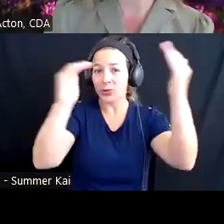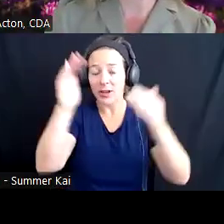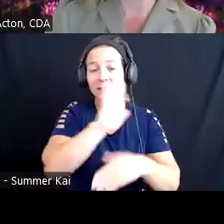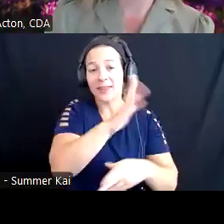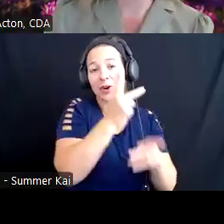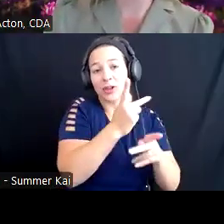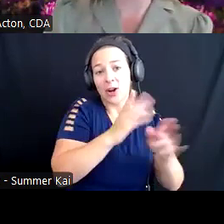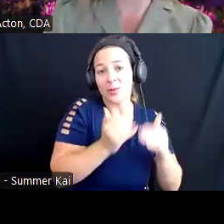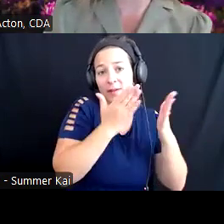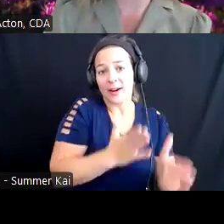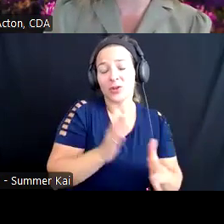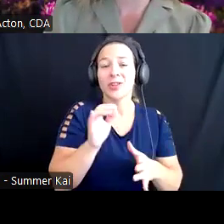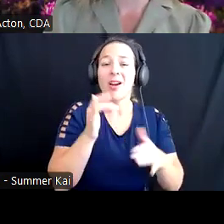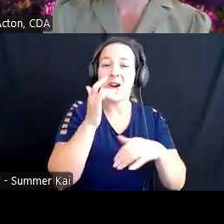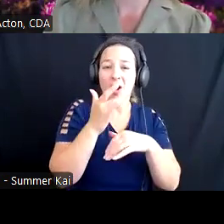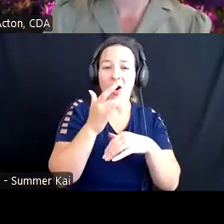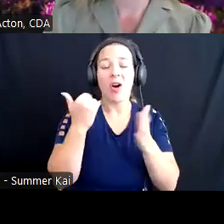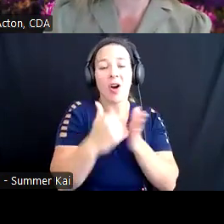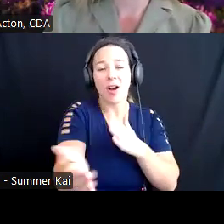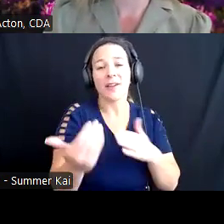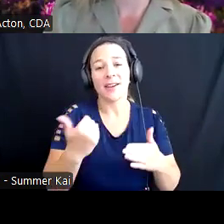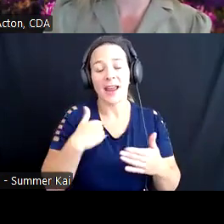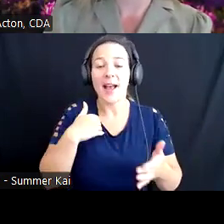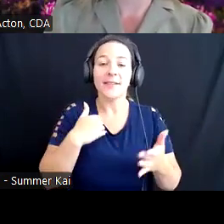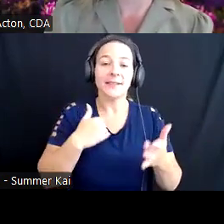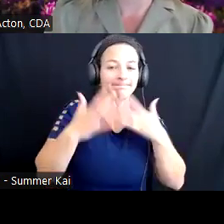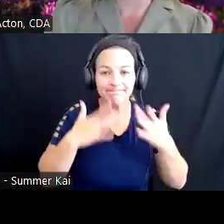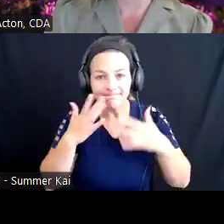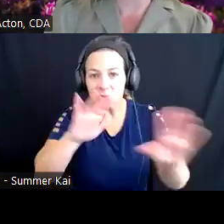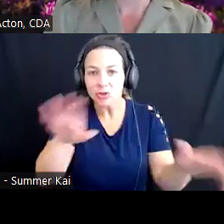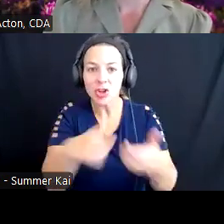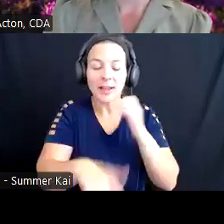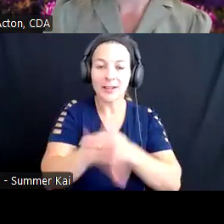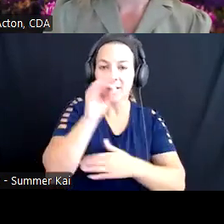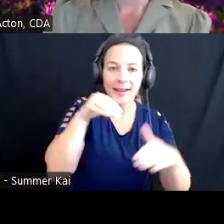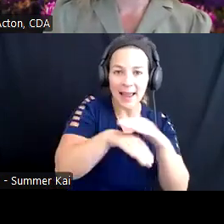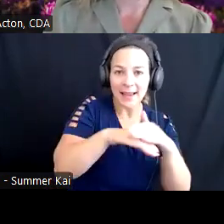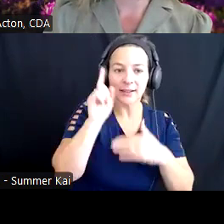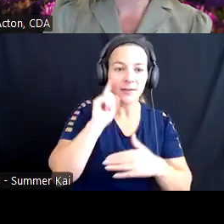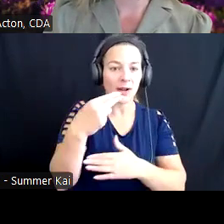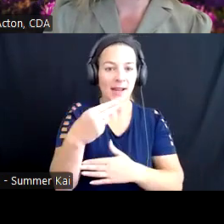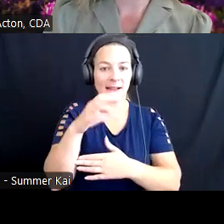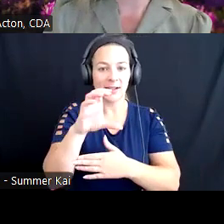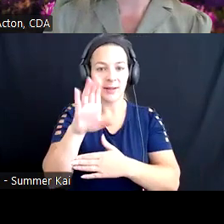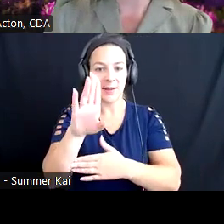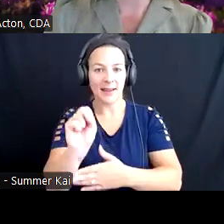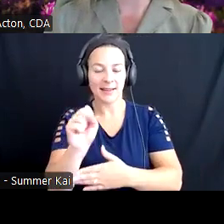face difficulty accessing HCBS because they do not know about available services, and they don't know